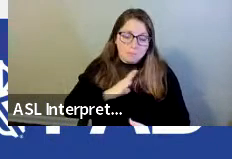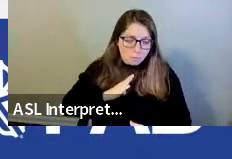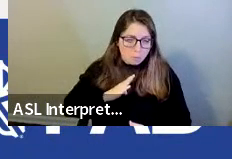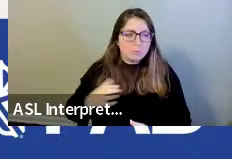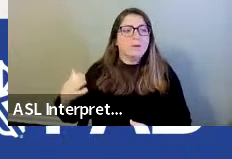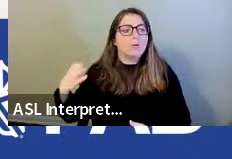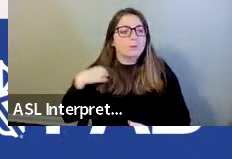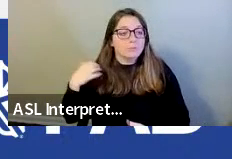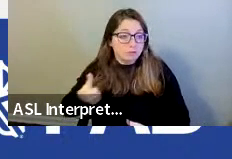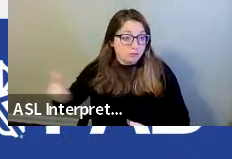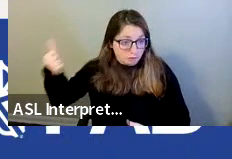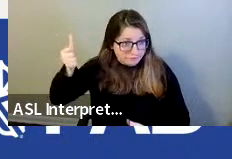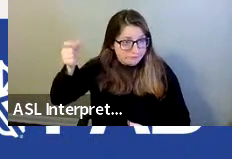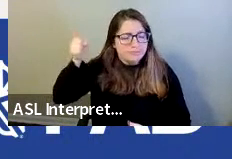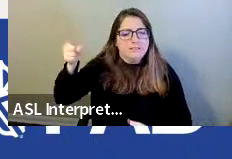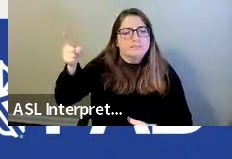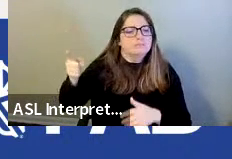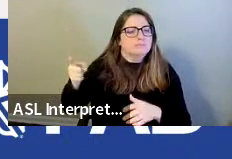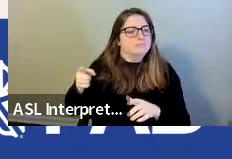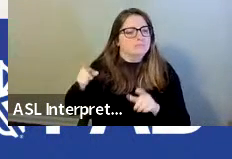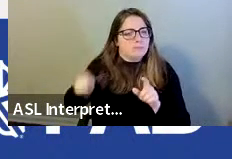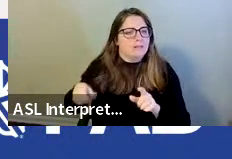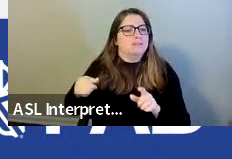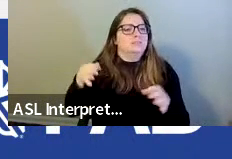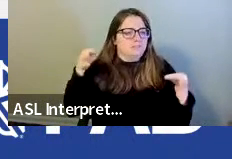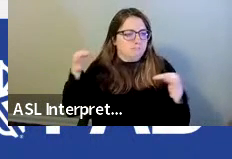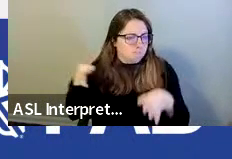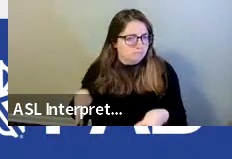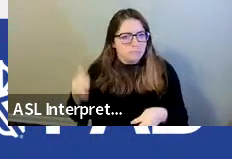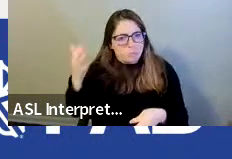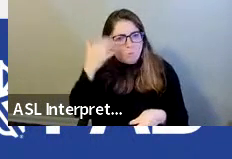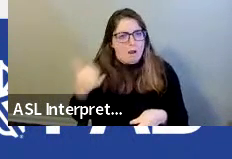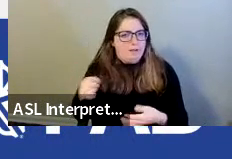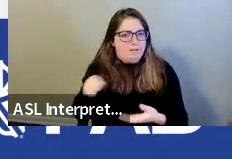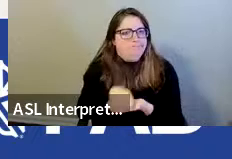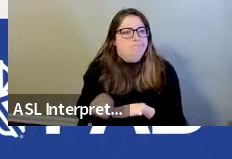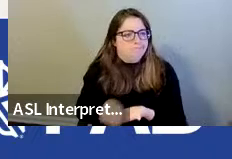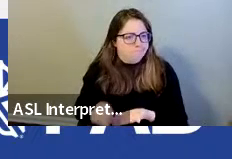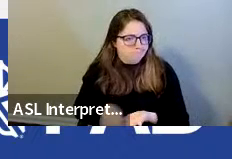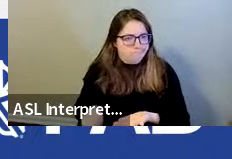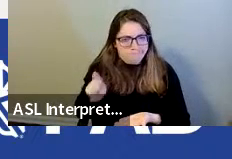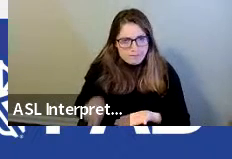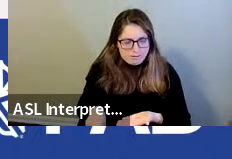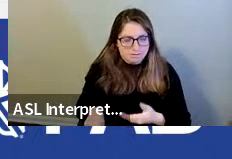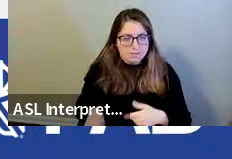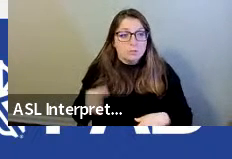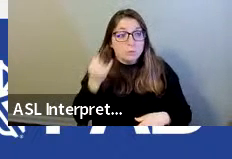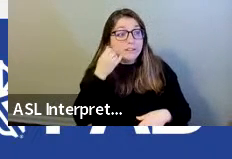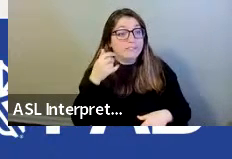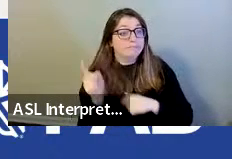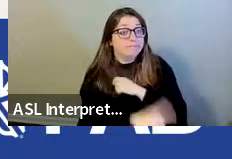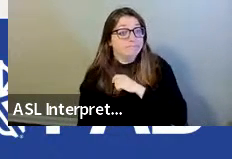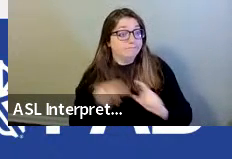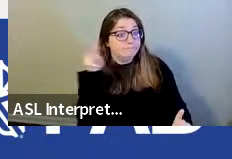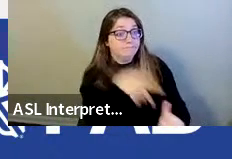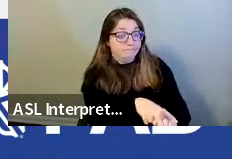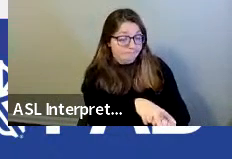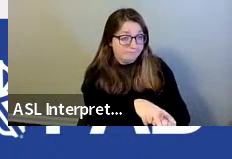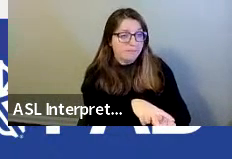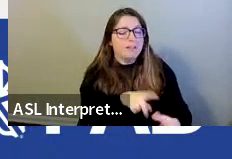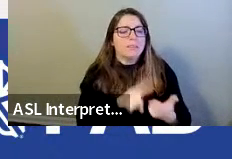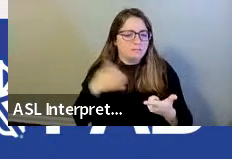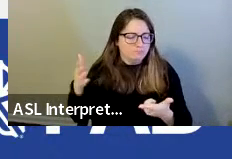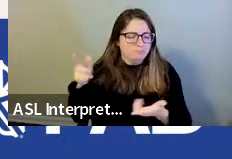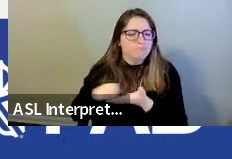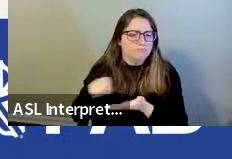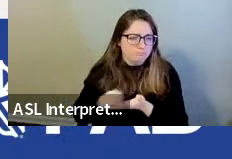case, and the chief upon deciding which discipline will be assigned in the event that there is a sustained investigation,